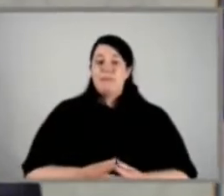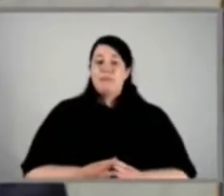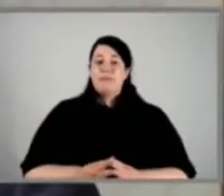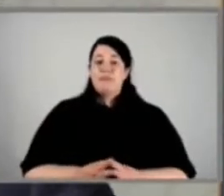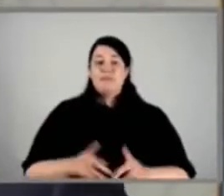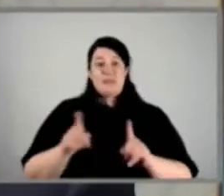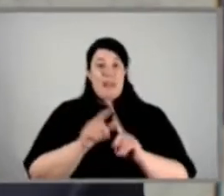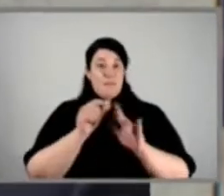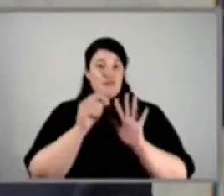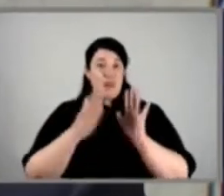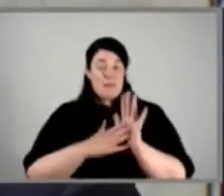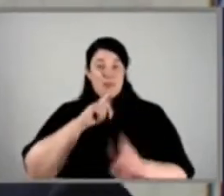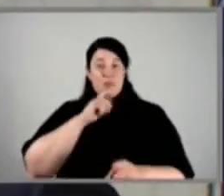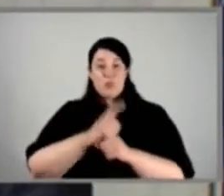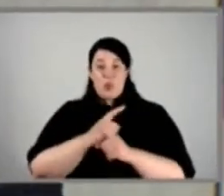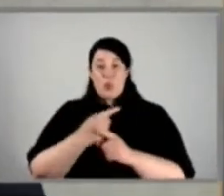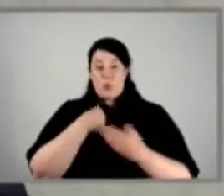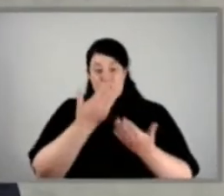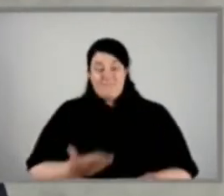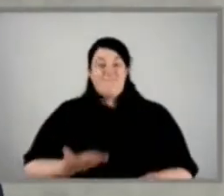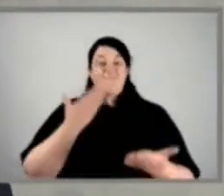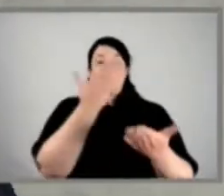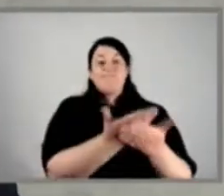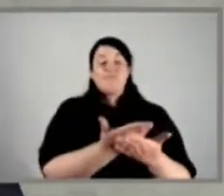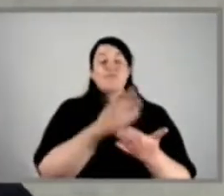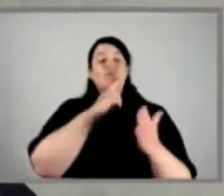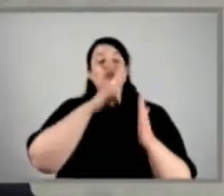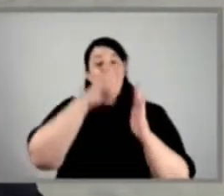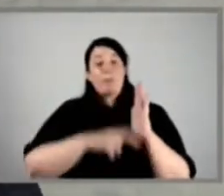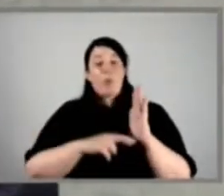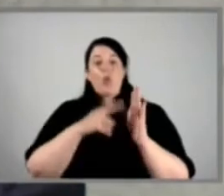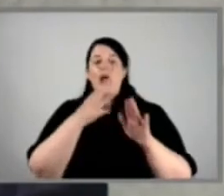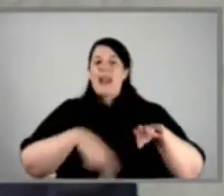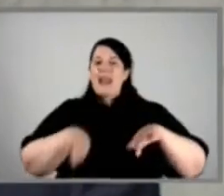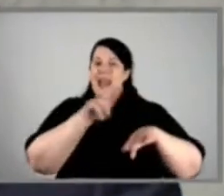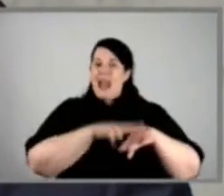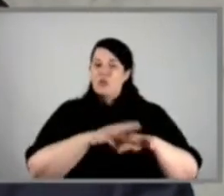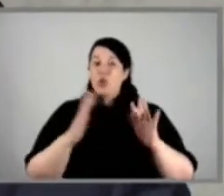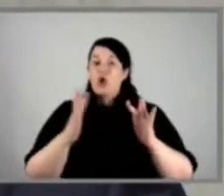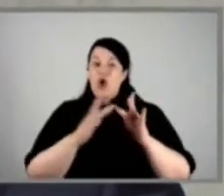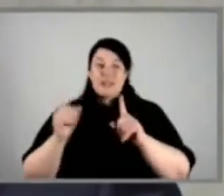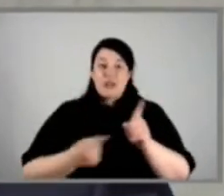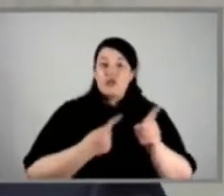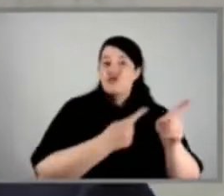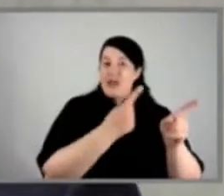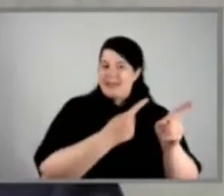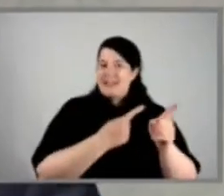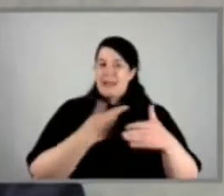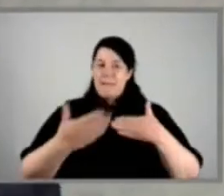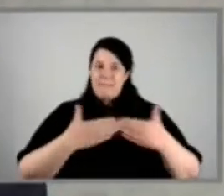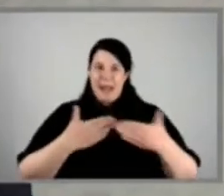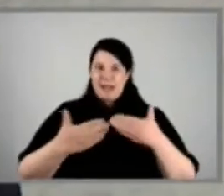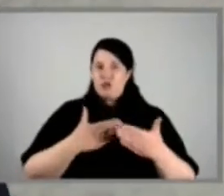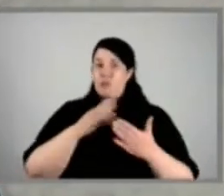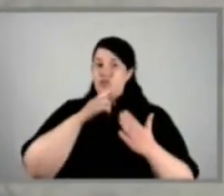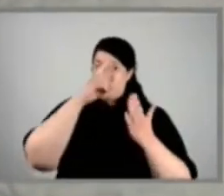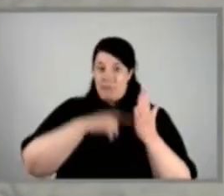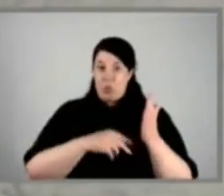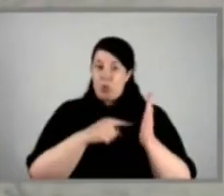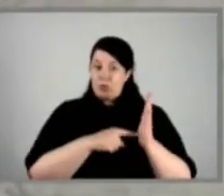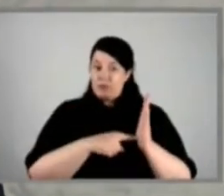just submitted to National Cabinet today the National Contact Tracing and Outbreak Management Review that was commissioned 2